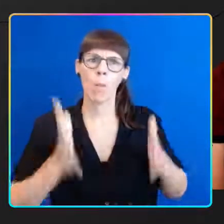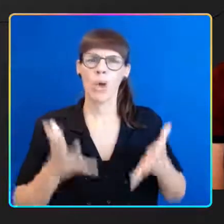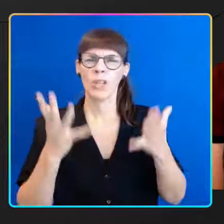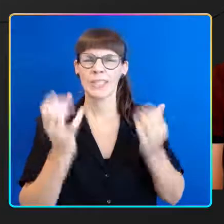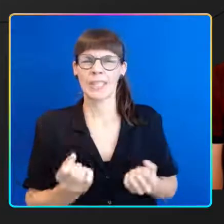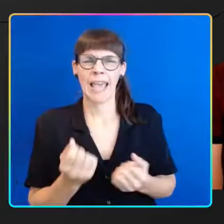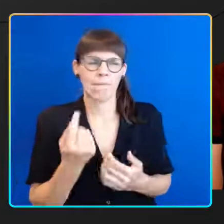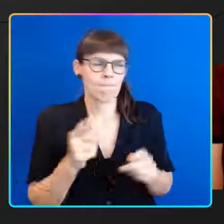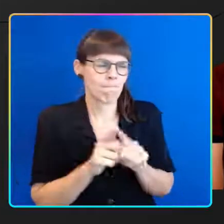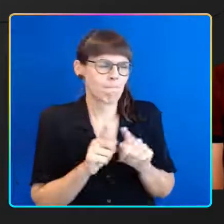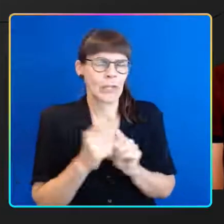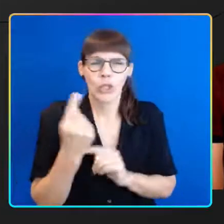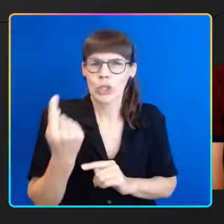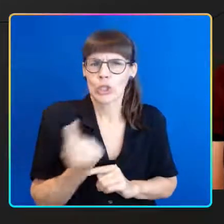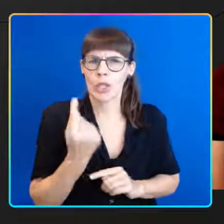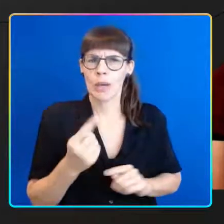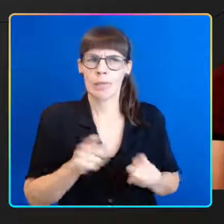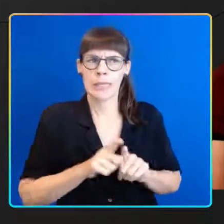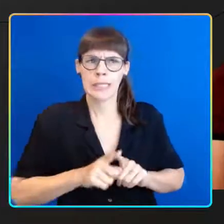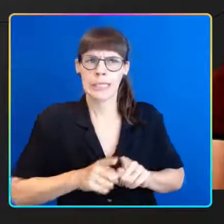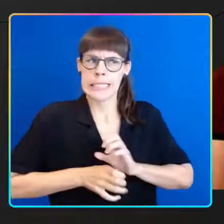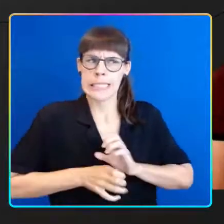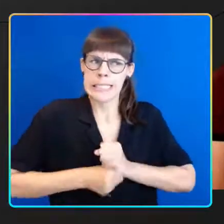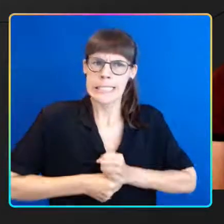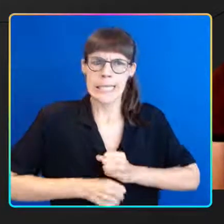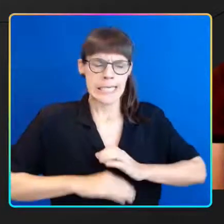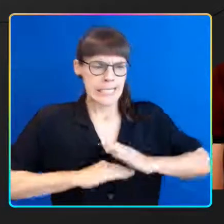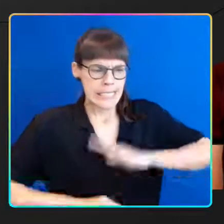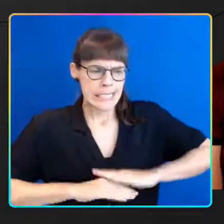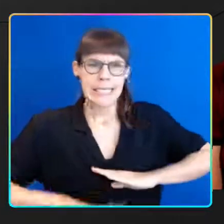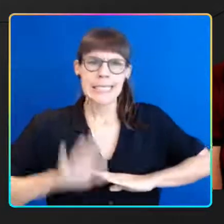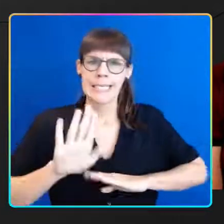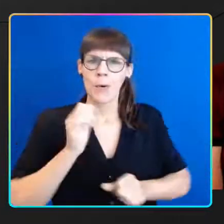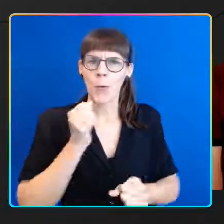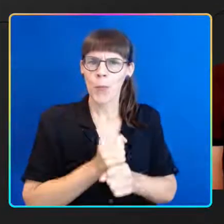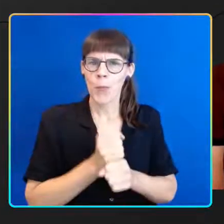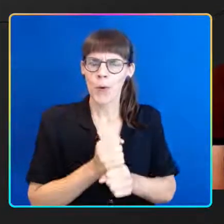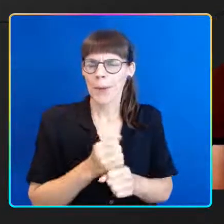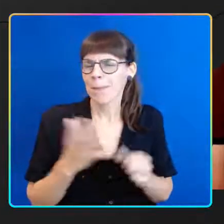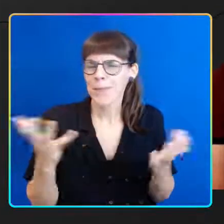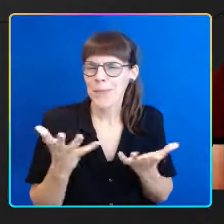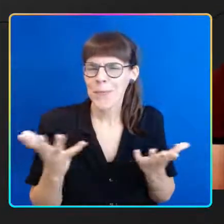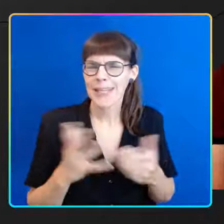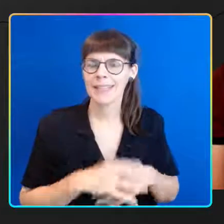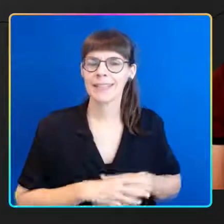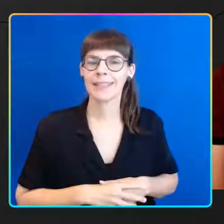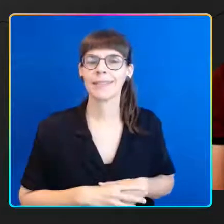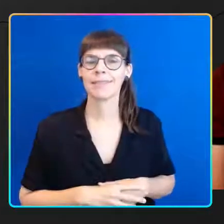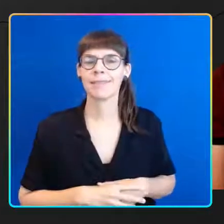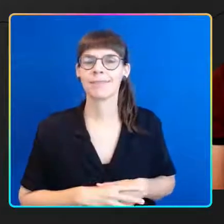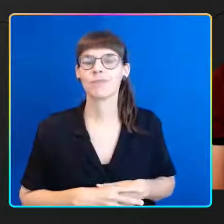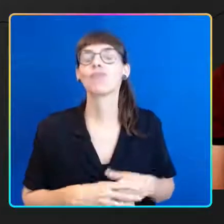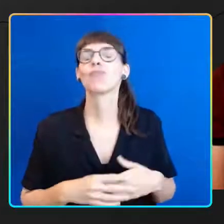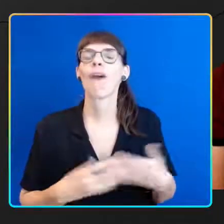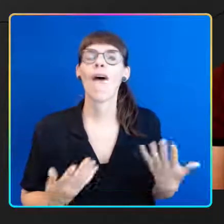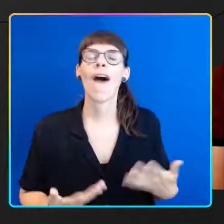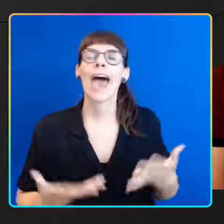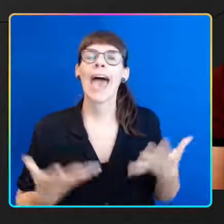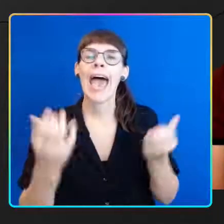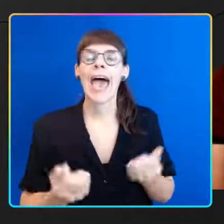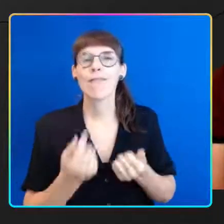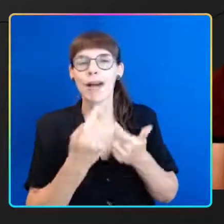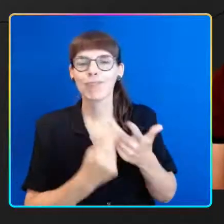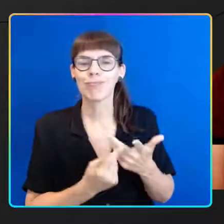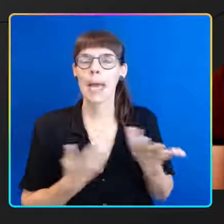about your role in AI, and we want to know it. There are a bunch of them, but the most annoying thing